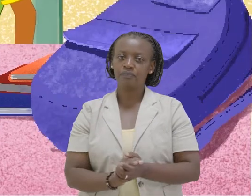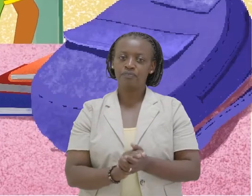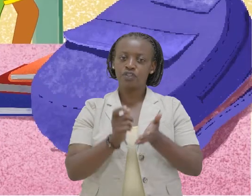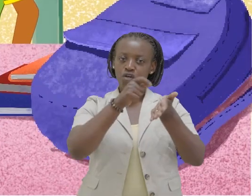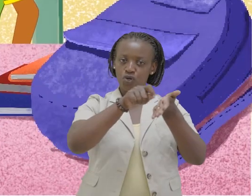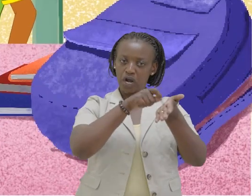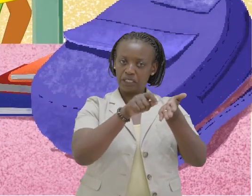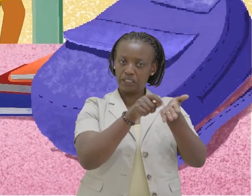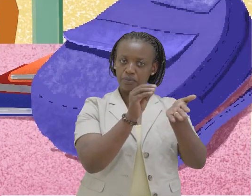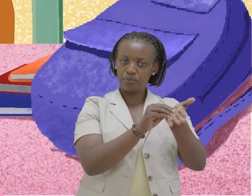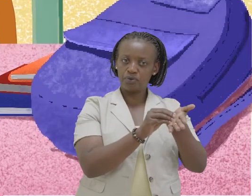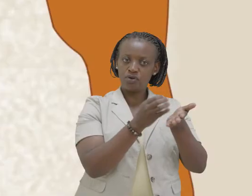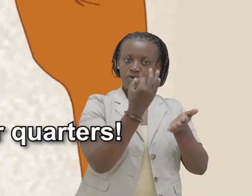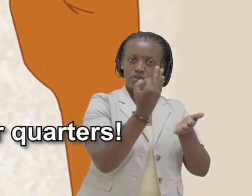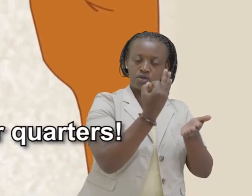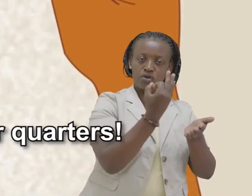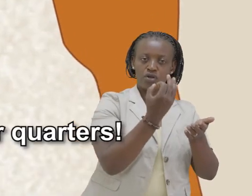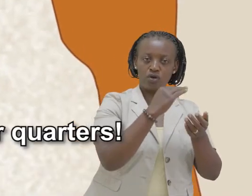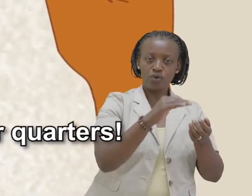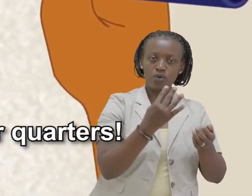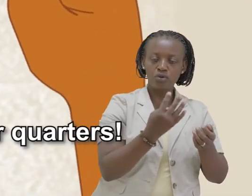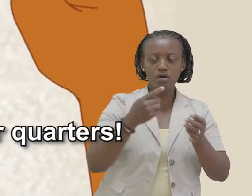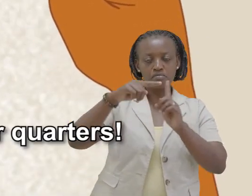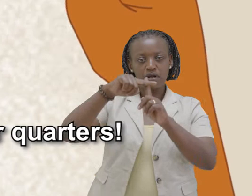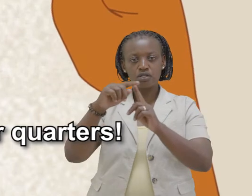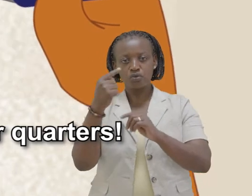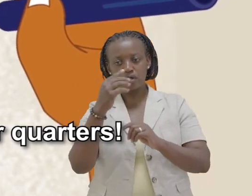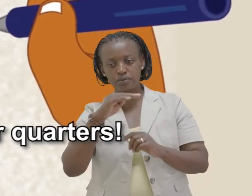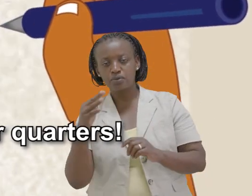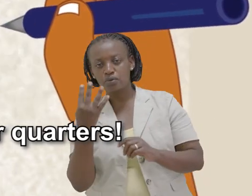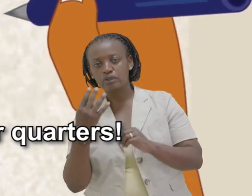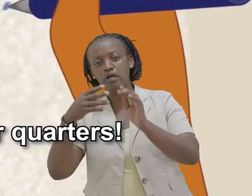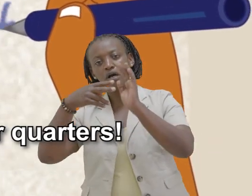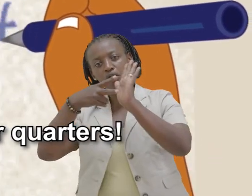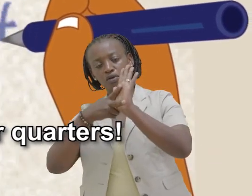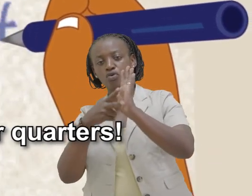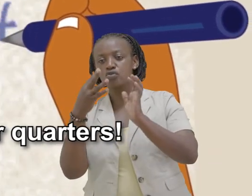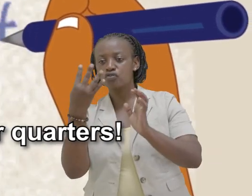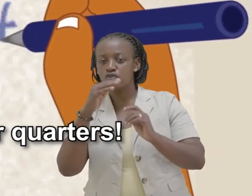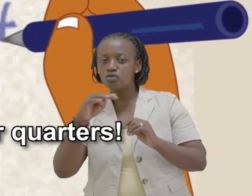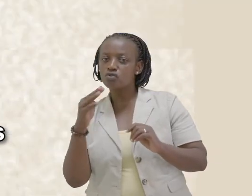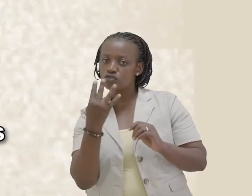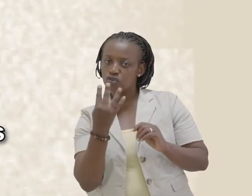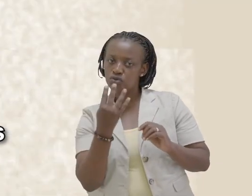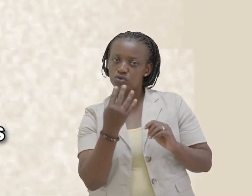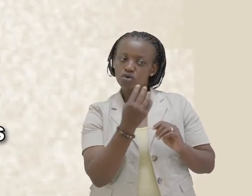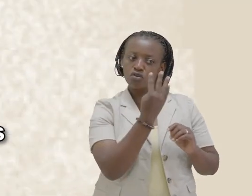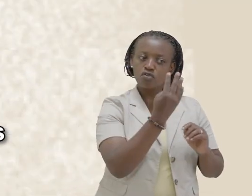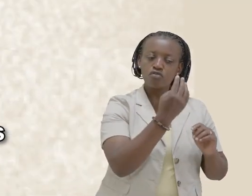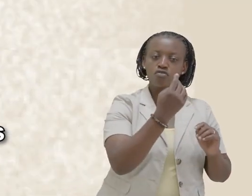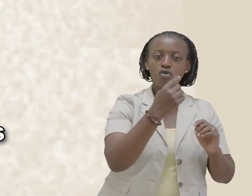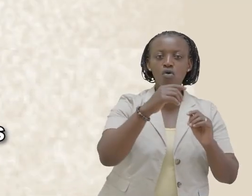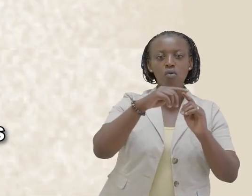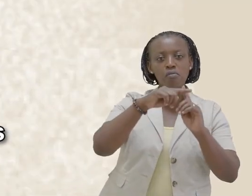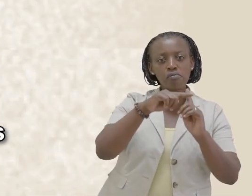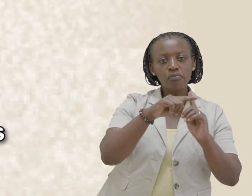Perfect. Write it down. 3/4 plus 1/4 equals 4/4. 4/4